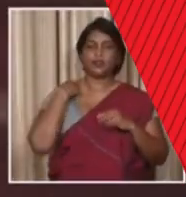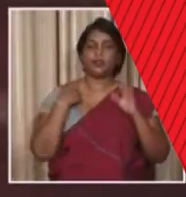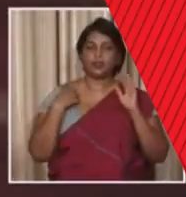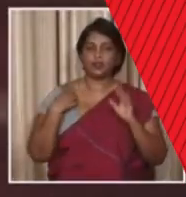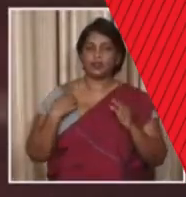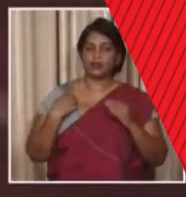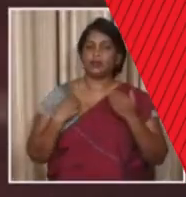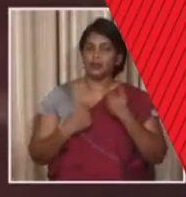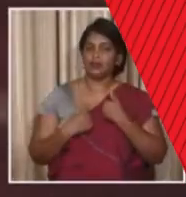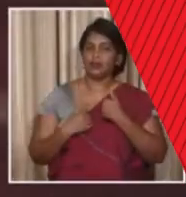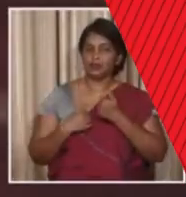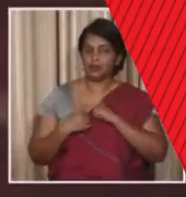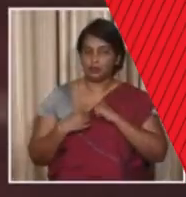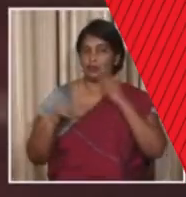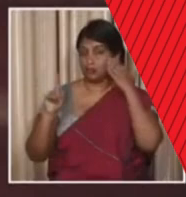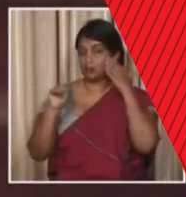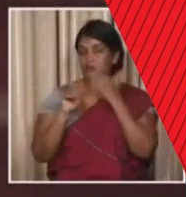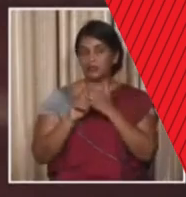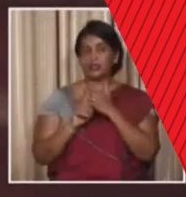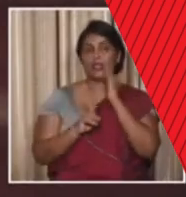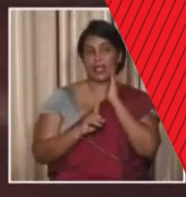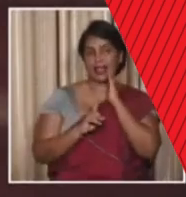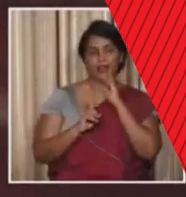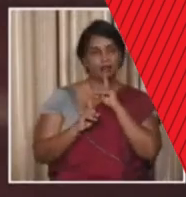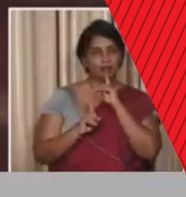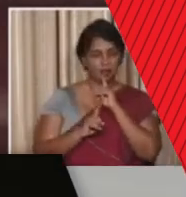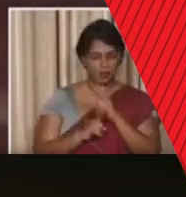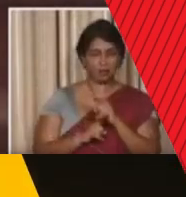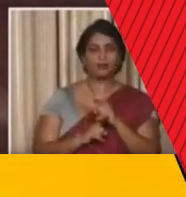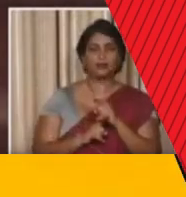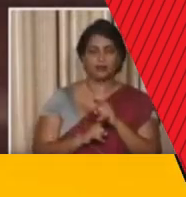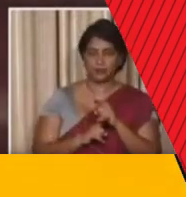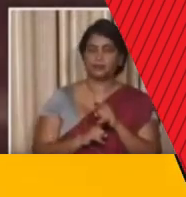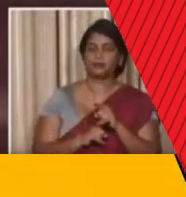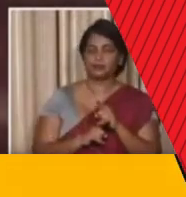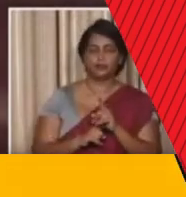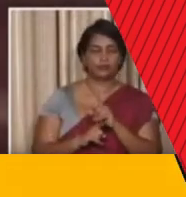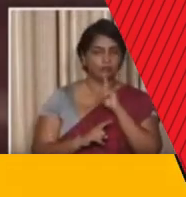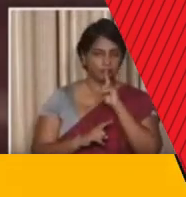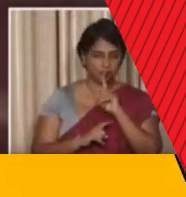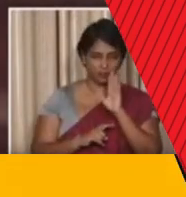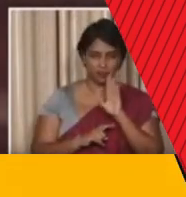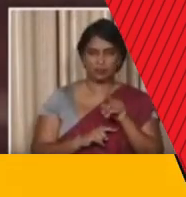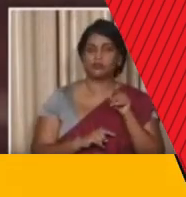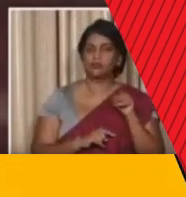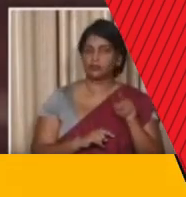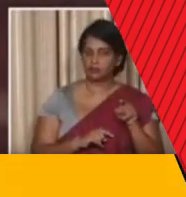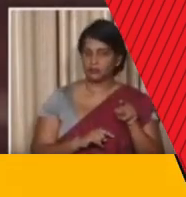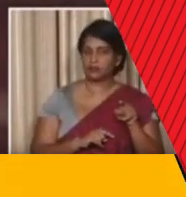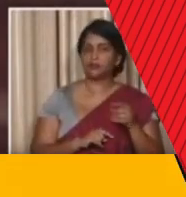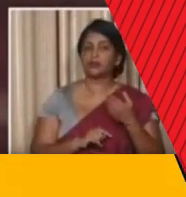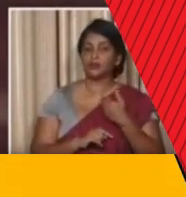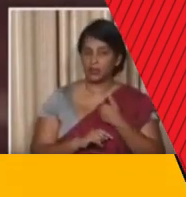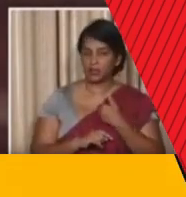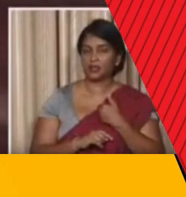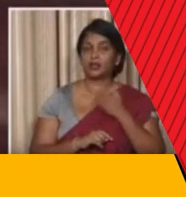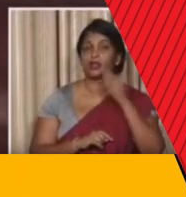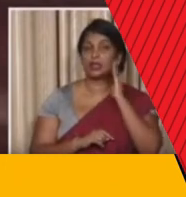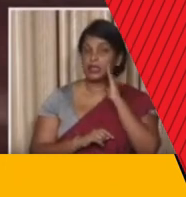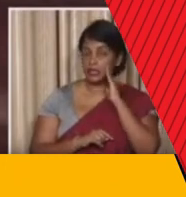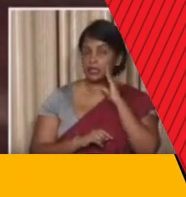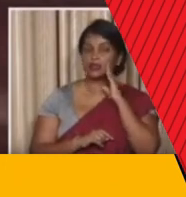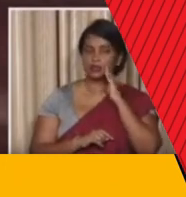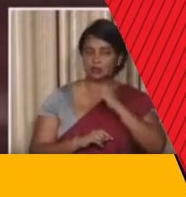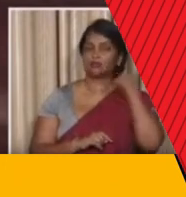I would like to mention this in English also. Unfortunately, if he was there, he wouldn't have understood this because I spoke in English. It was